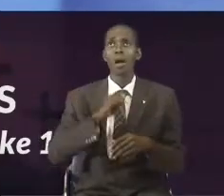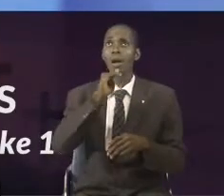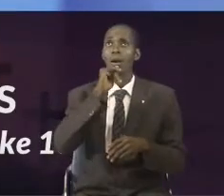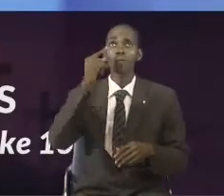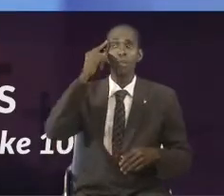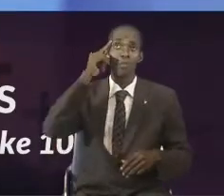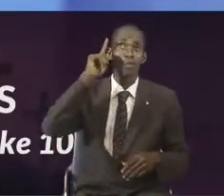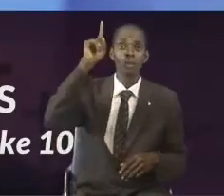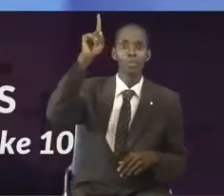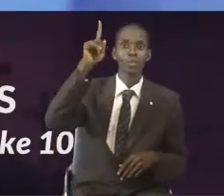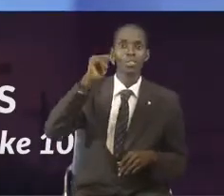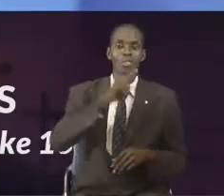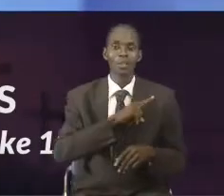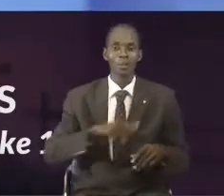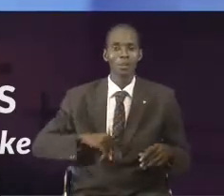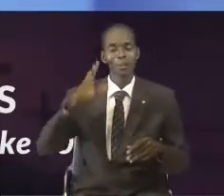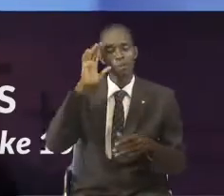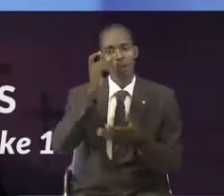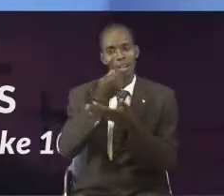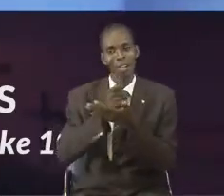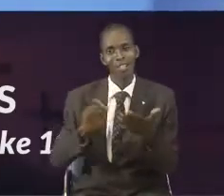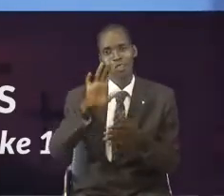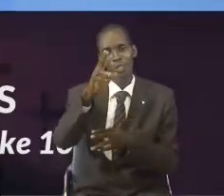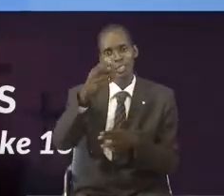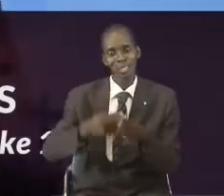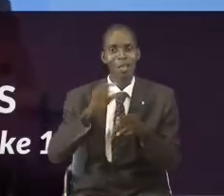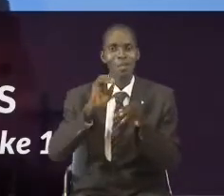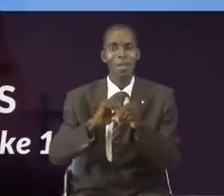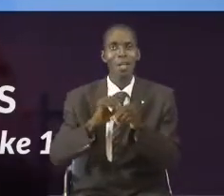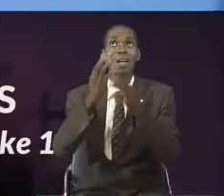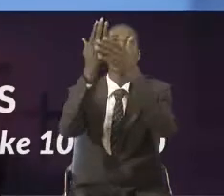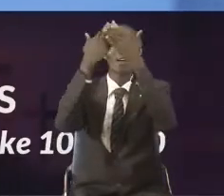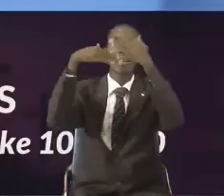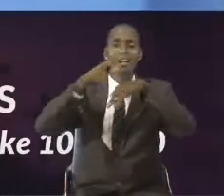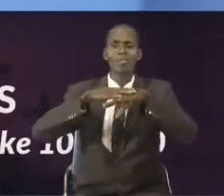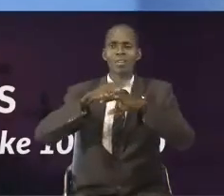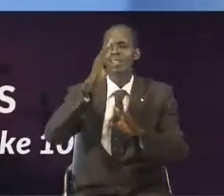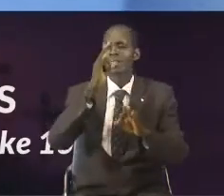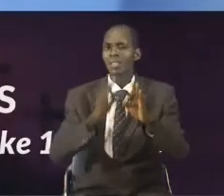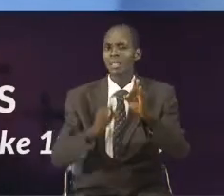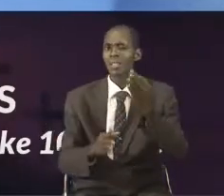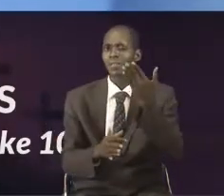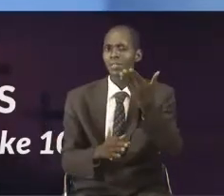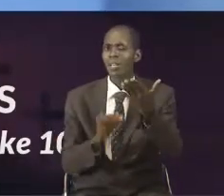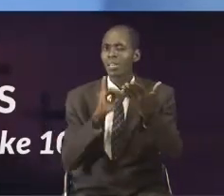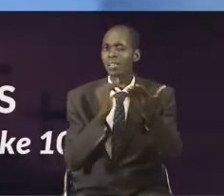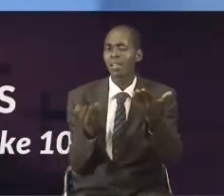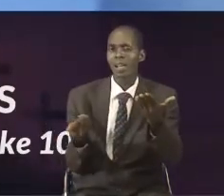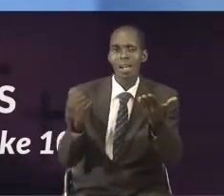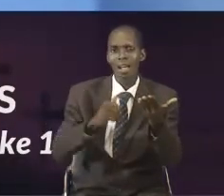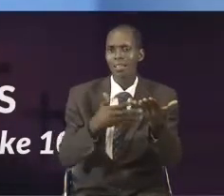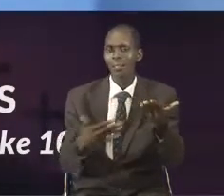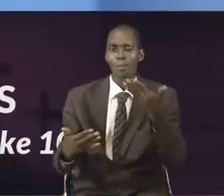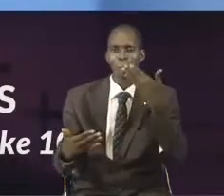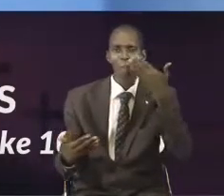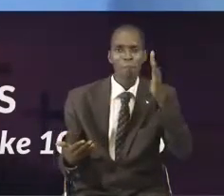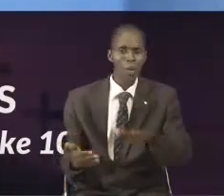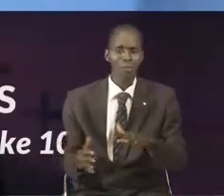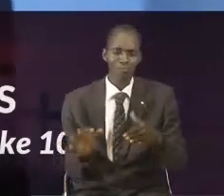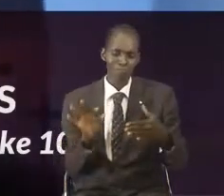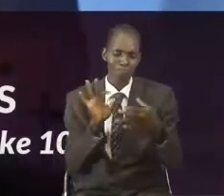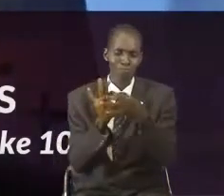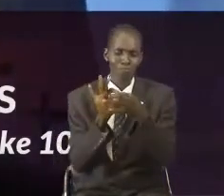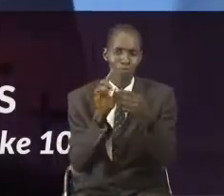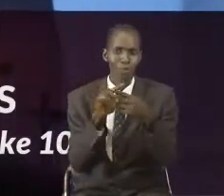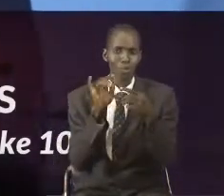body, I belong to you. The Lord will write your name in heaven. If there